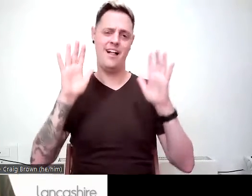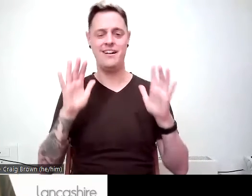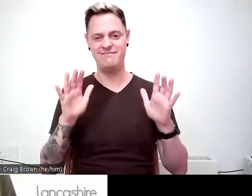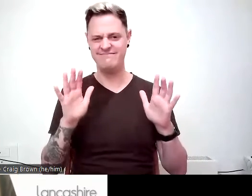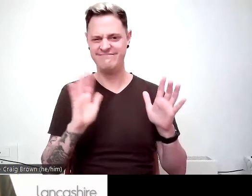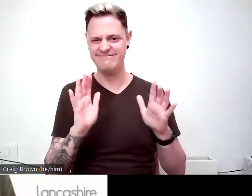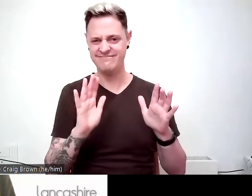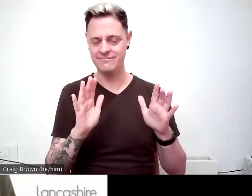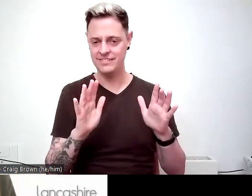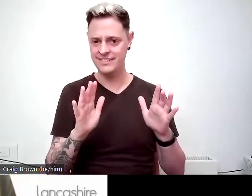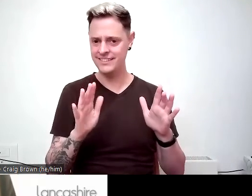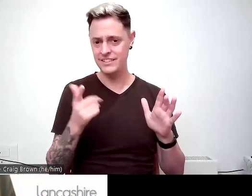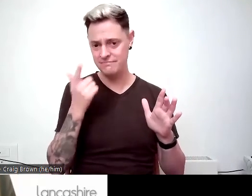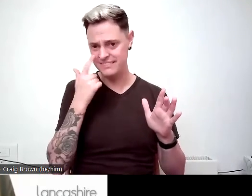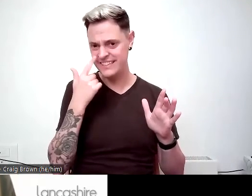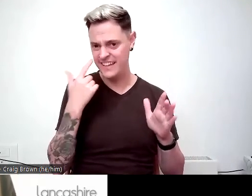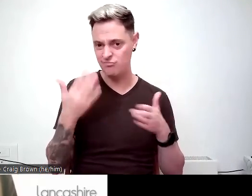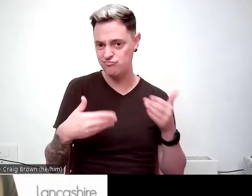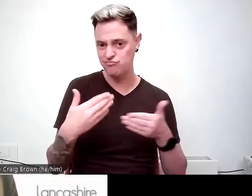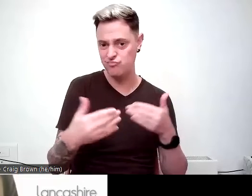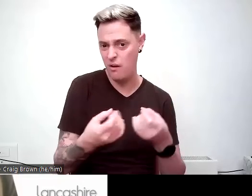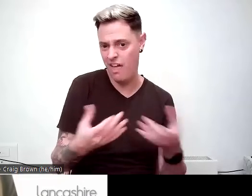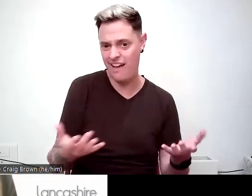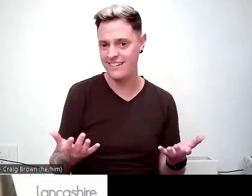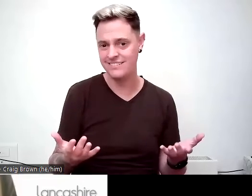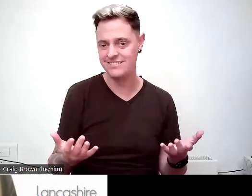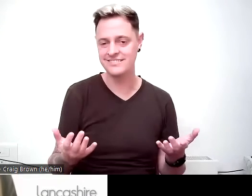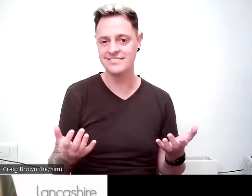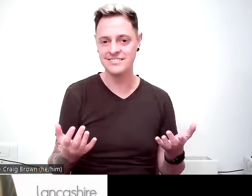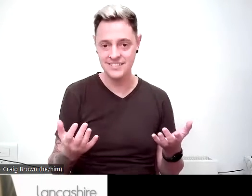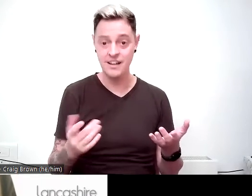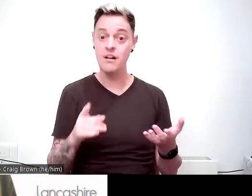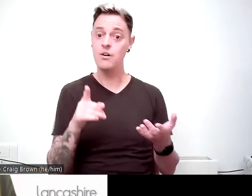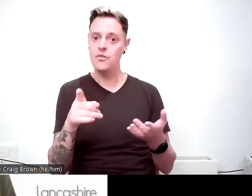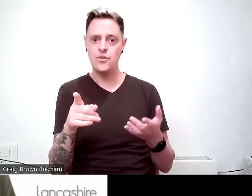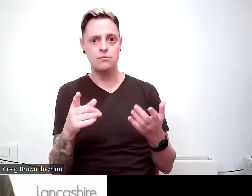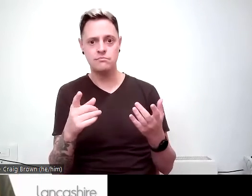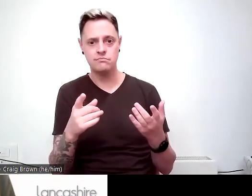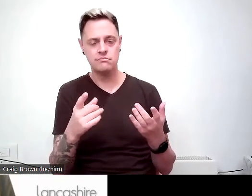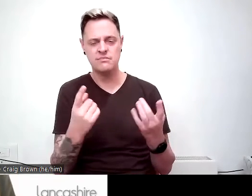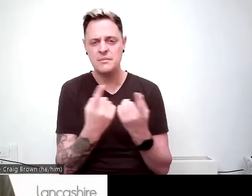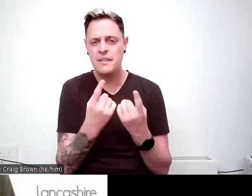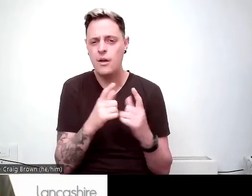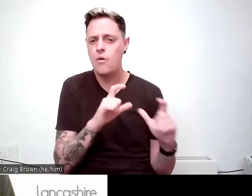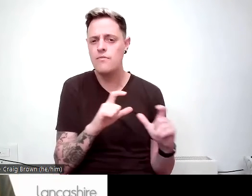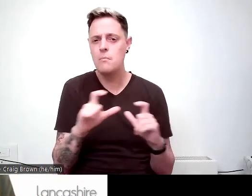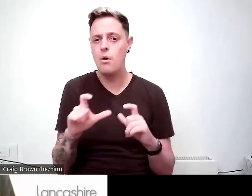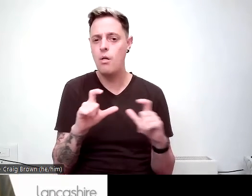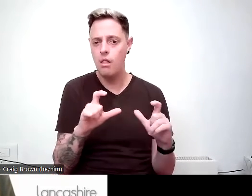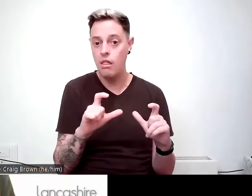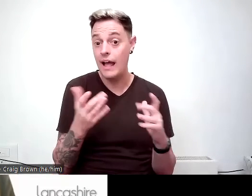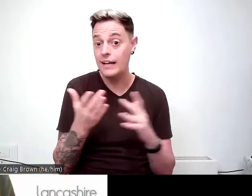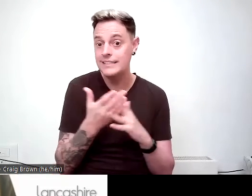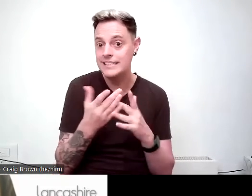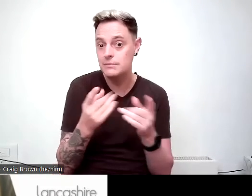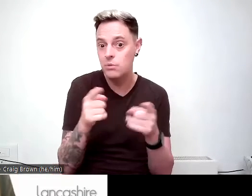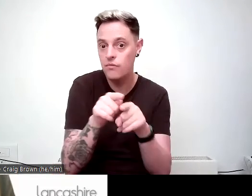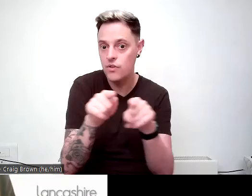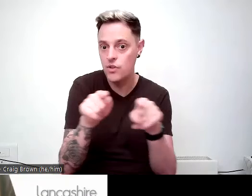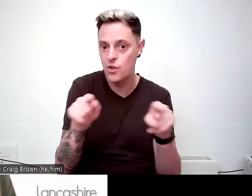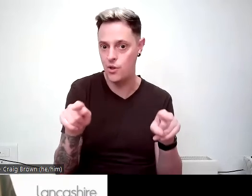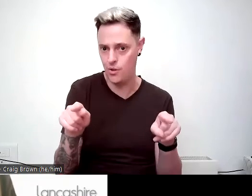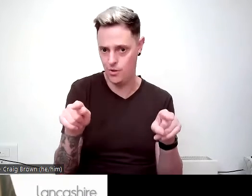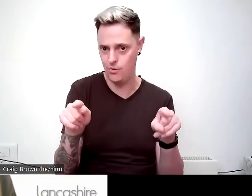Just see how it goes. Find something that you feel comfortable doing, something that's accessible for you. There's so many things